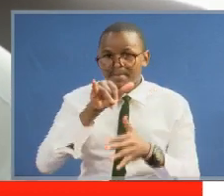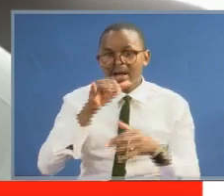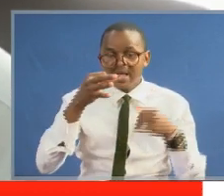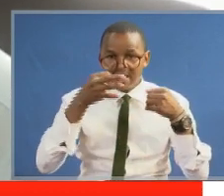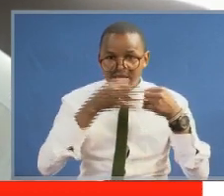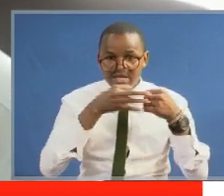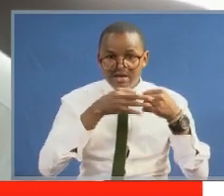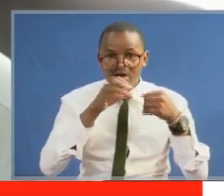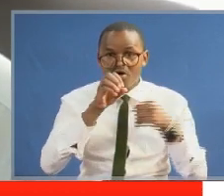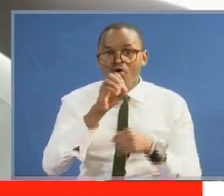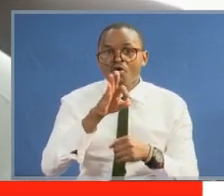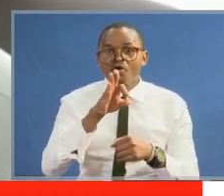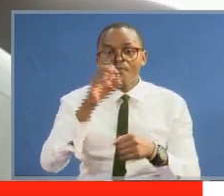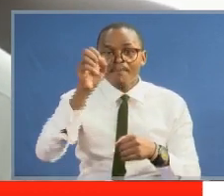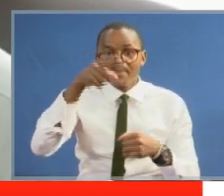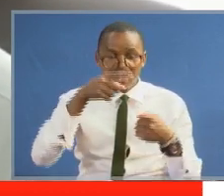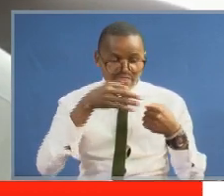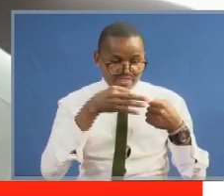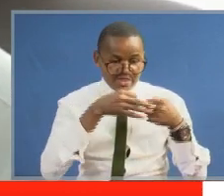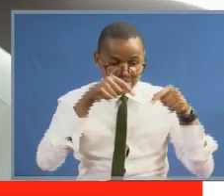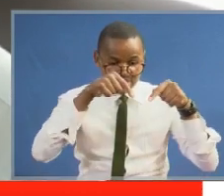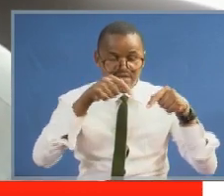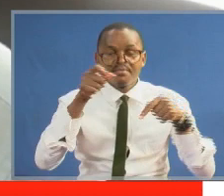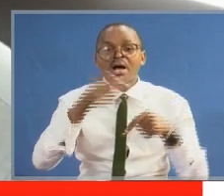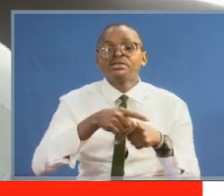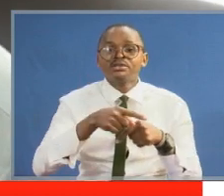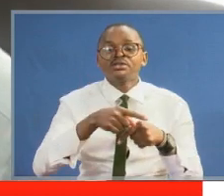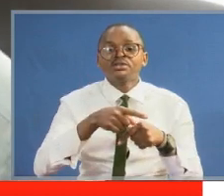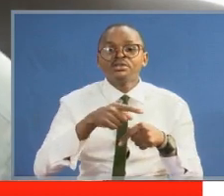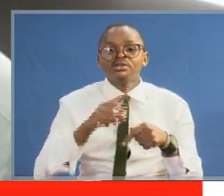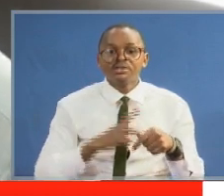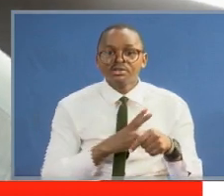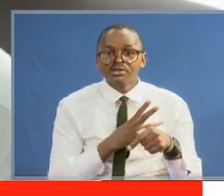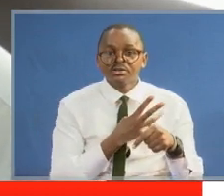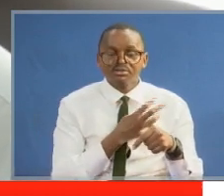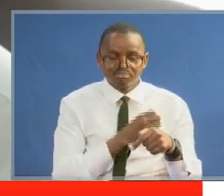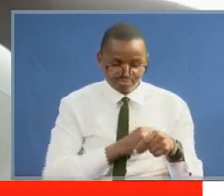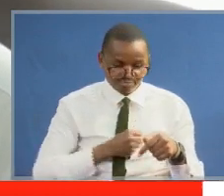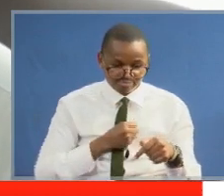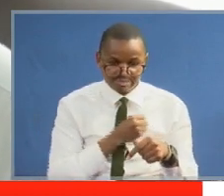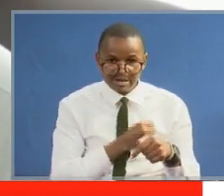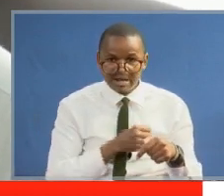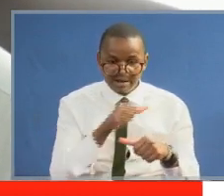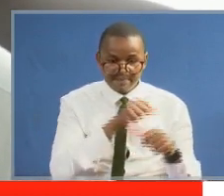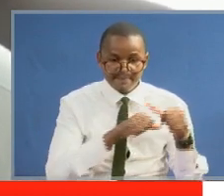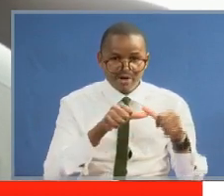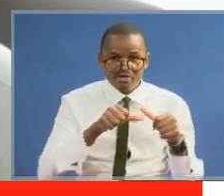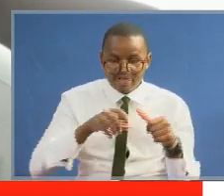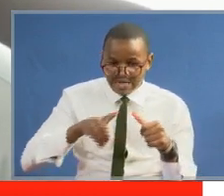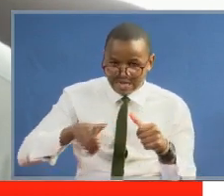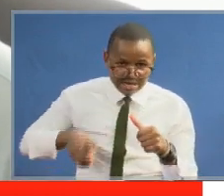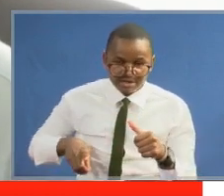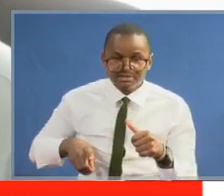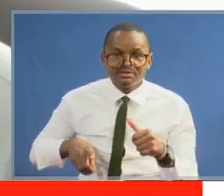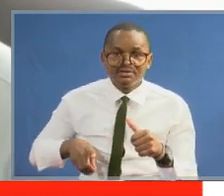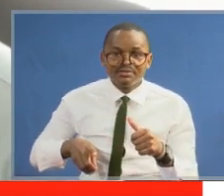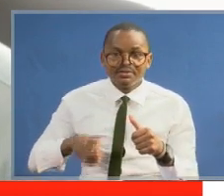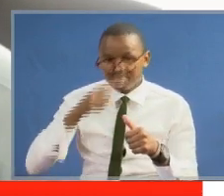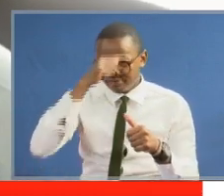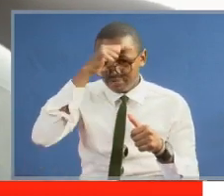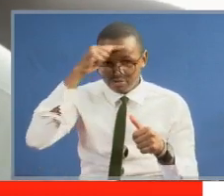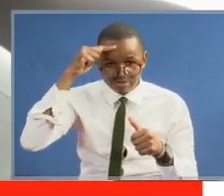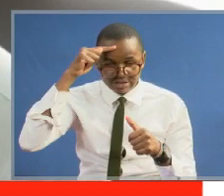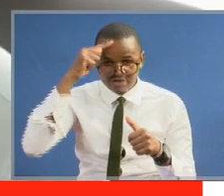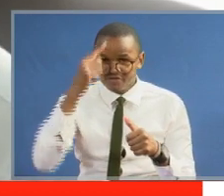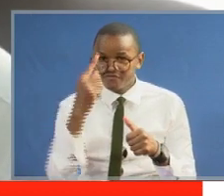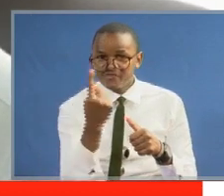8th of August this month. We are sorry about the delay because